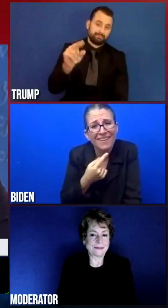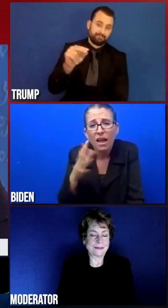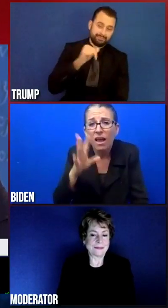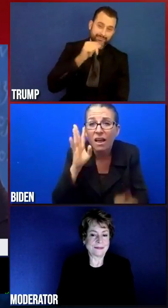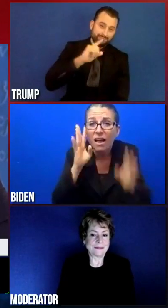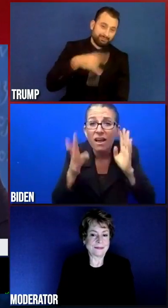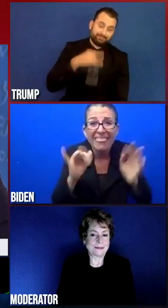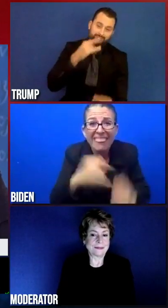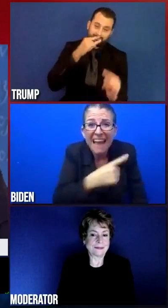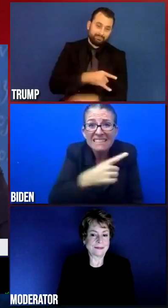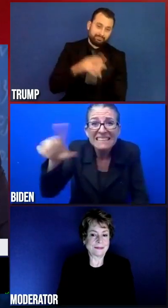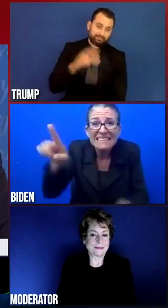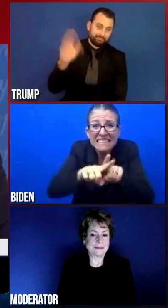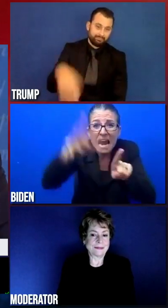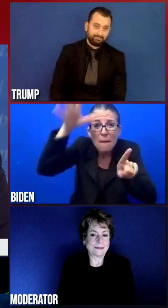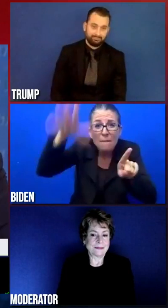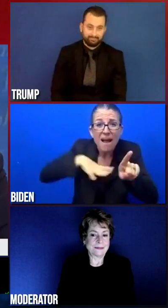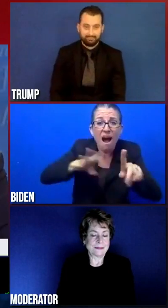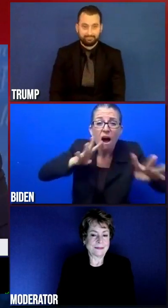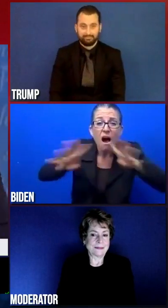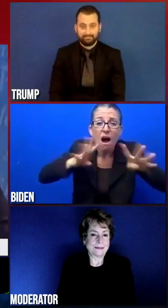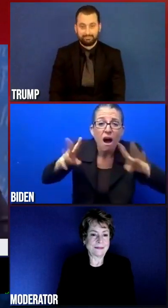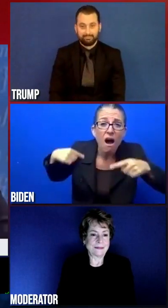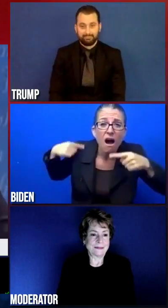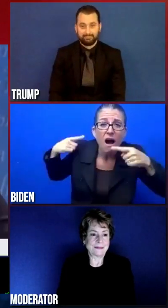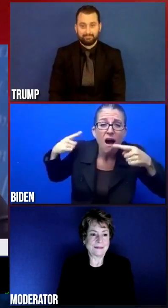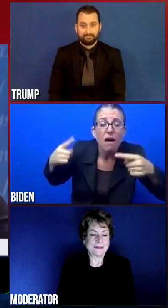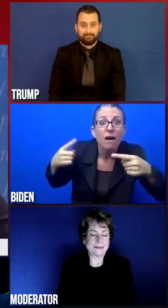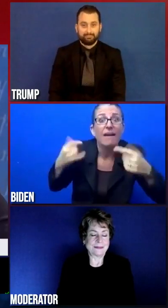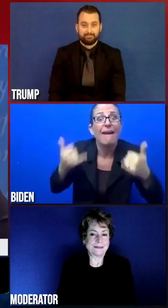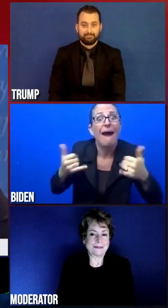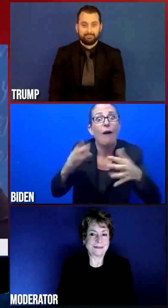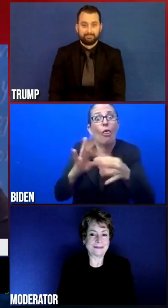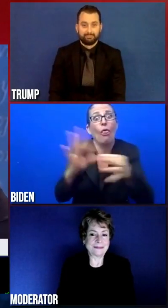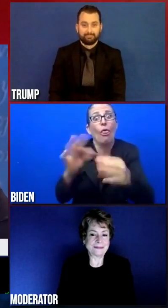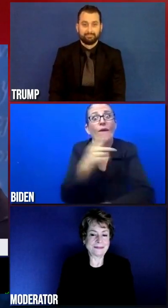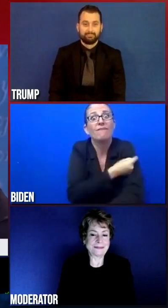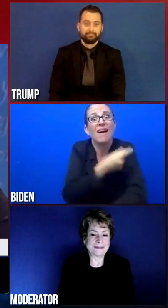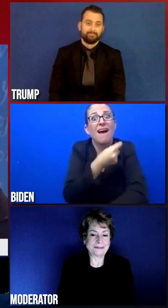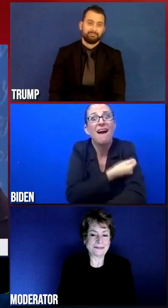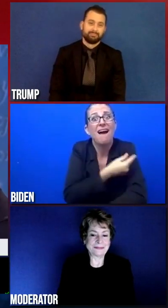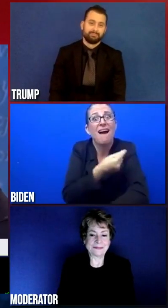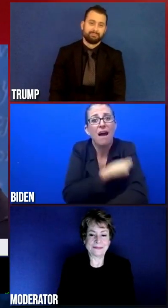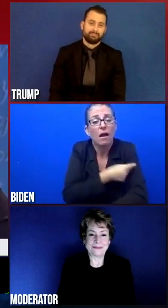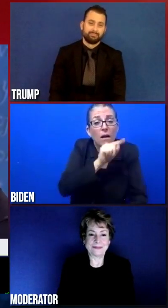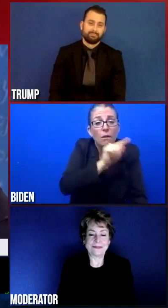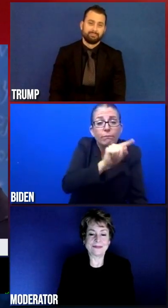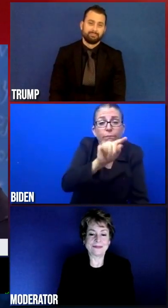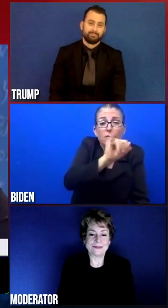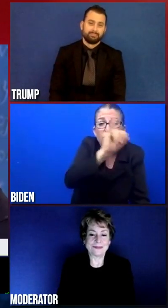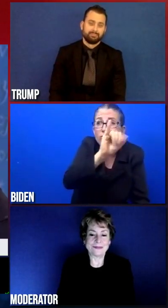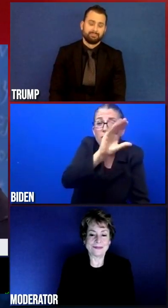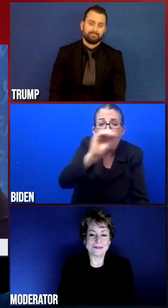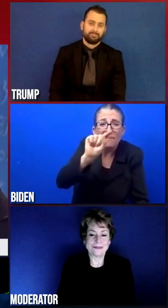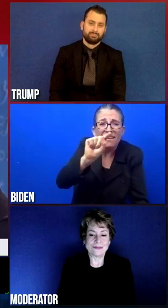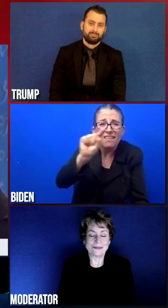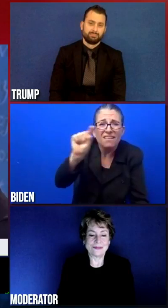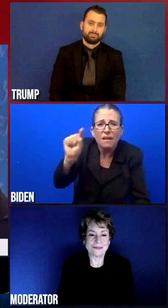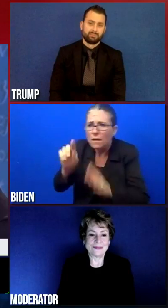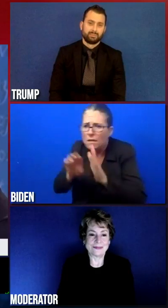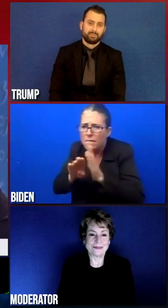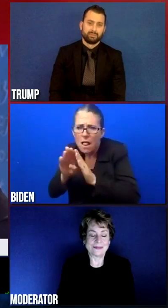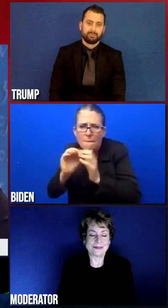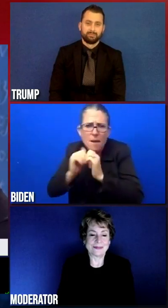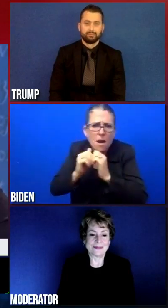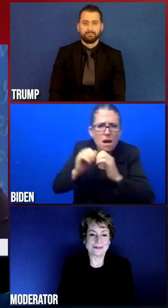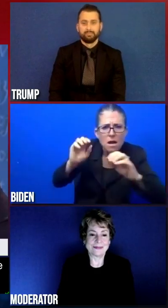vaccine. Every serious company is talking about maybe having a vaccine done by the end of the year. But